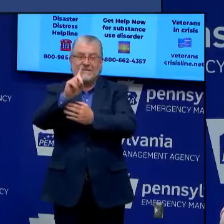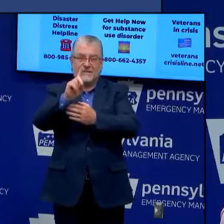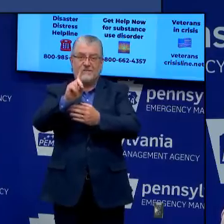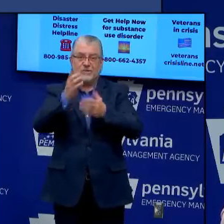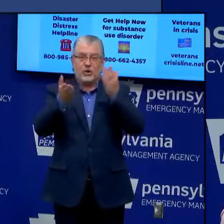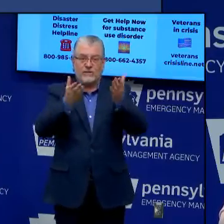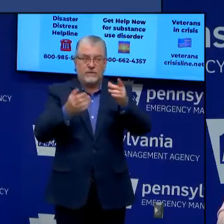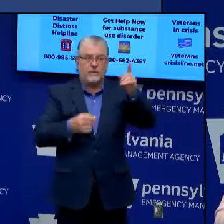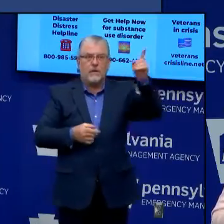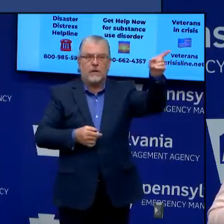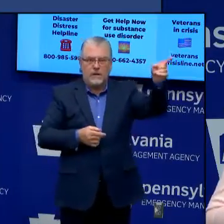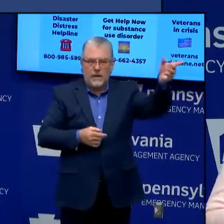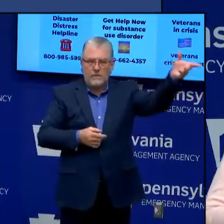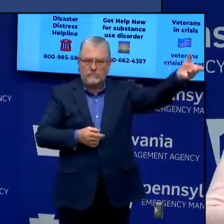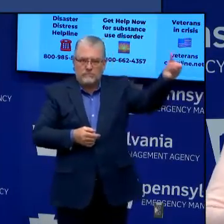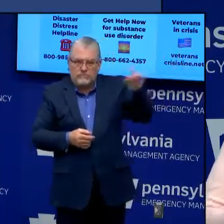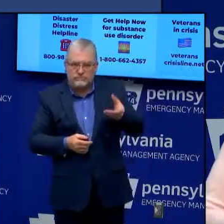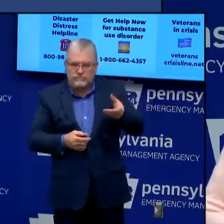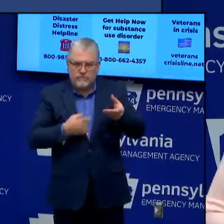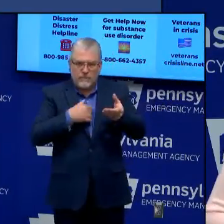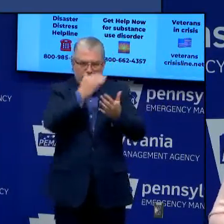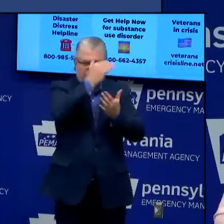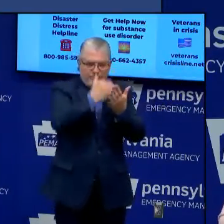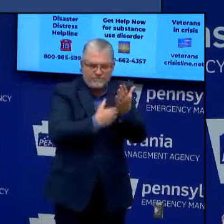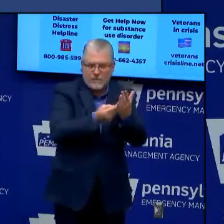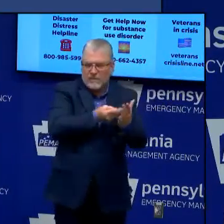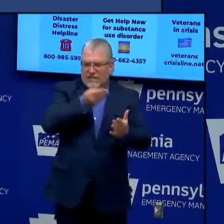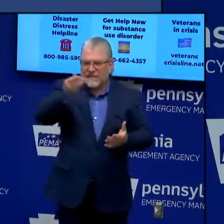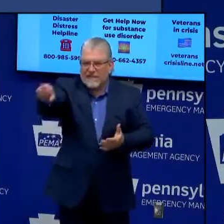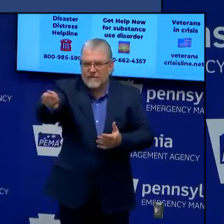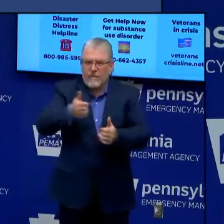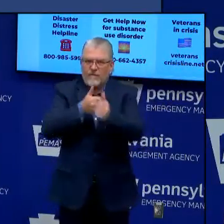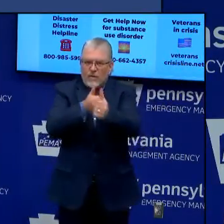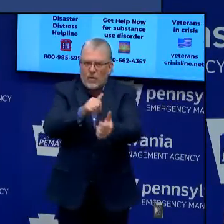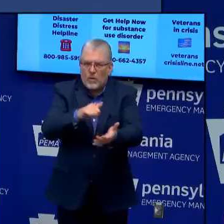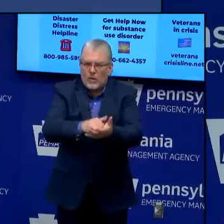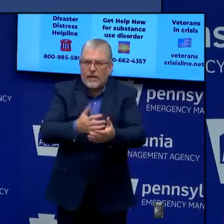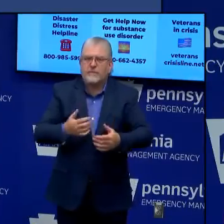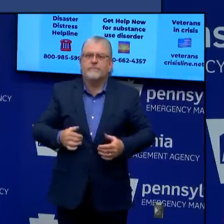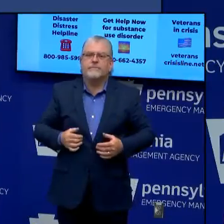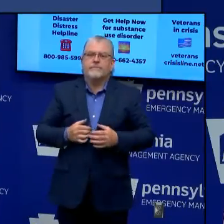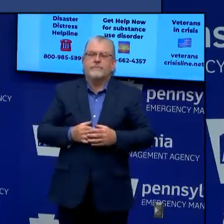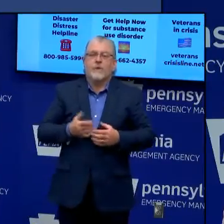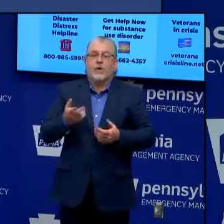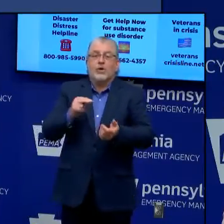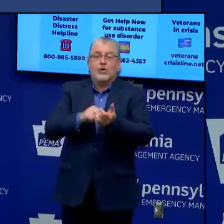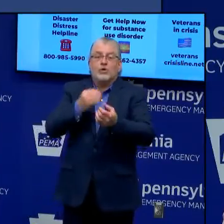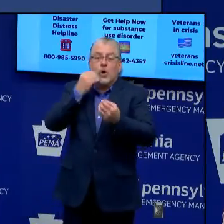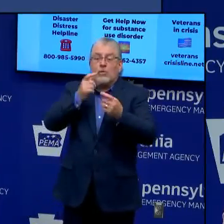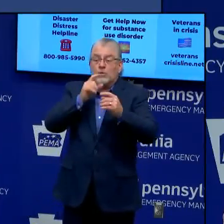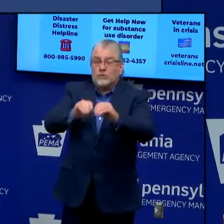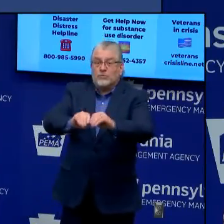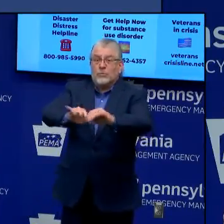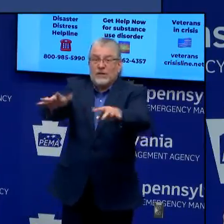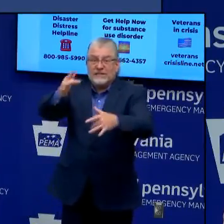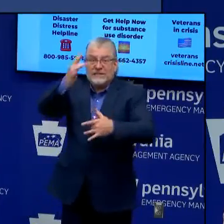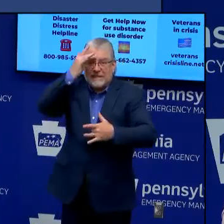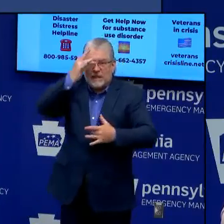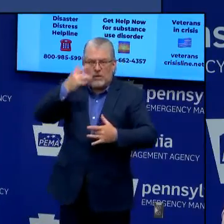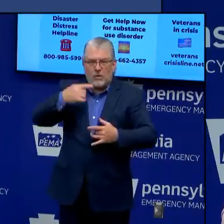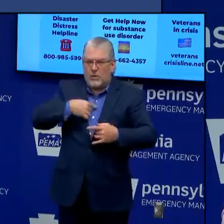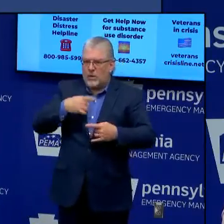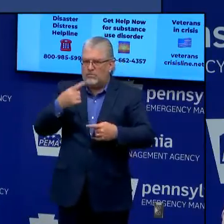upon clusters and cases and clusters in those facilities with infectious disease consultations and guidance. We've